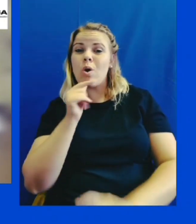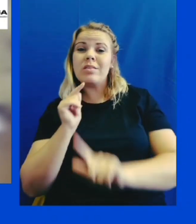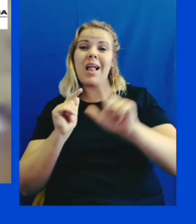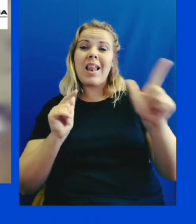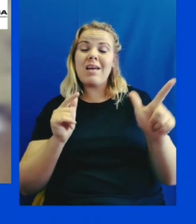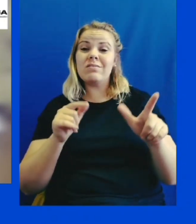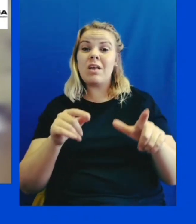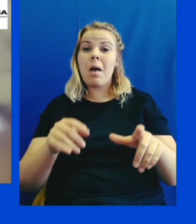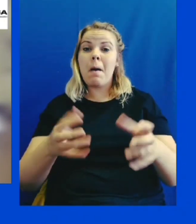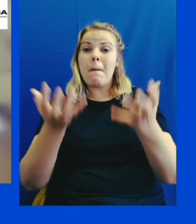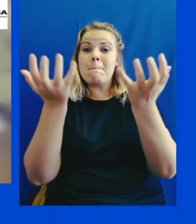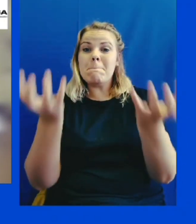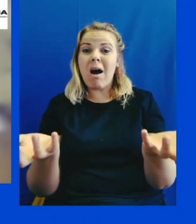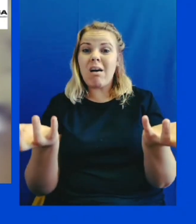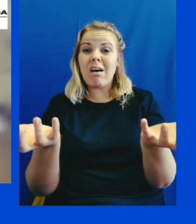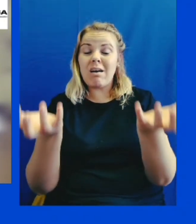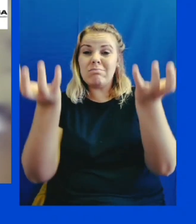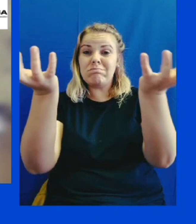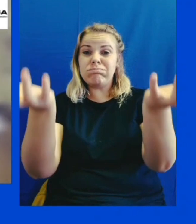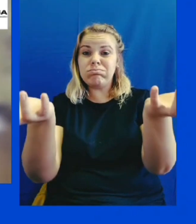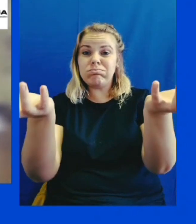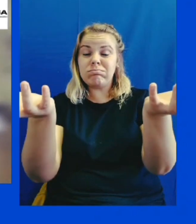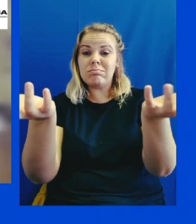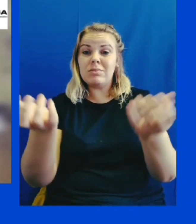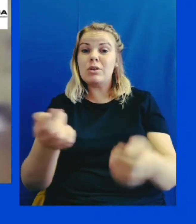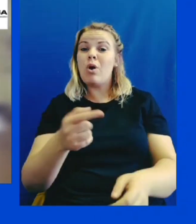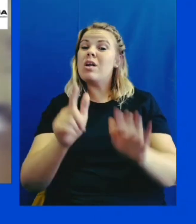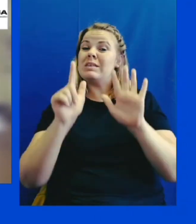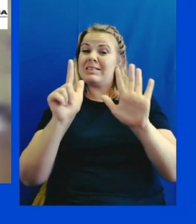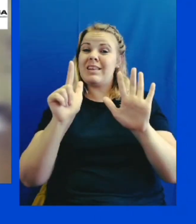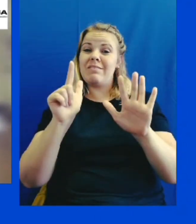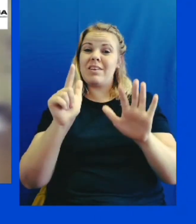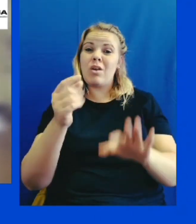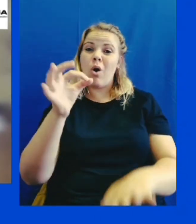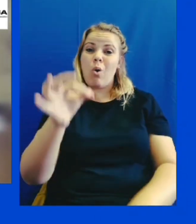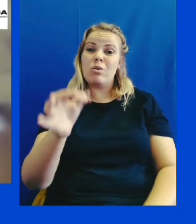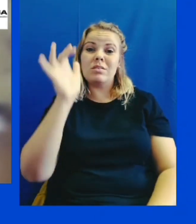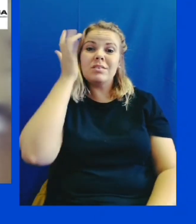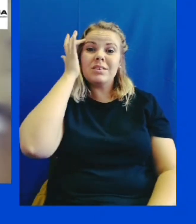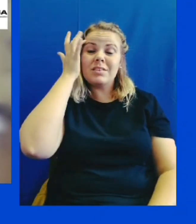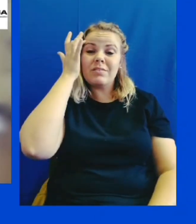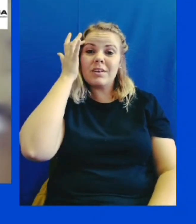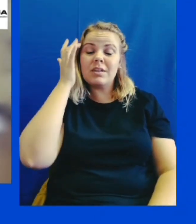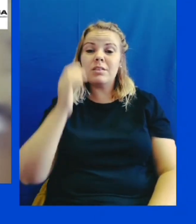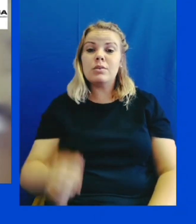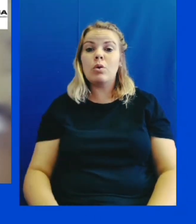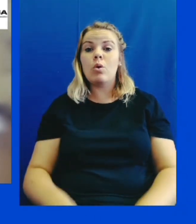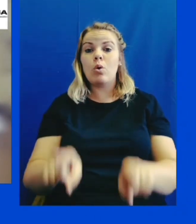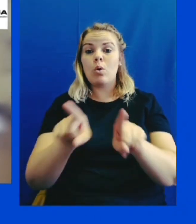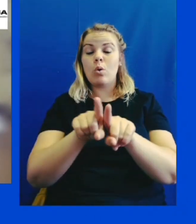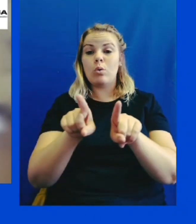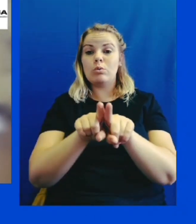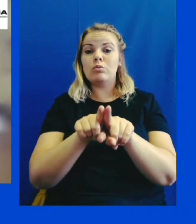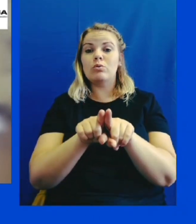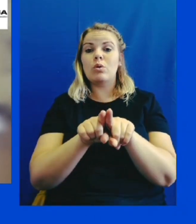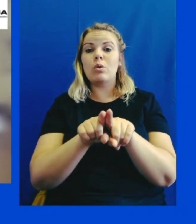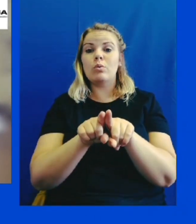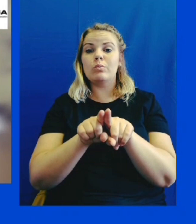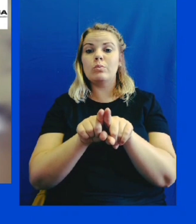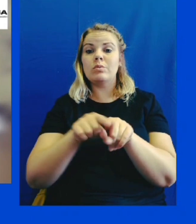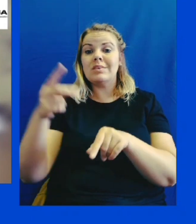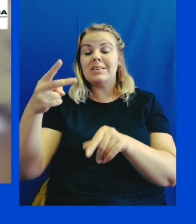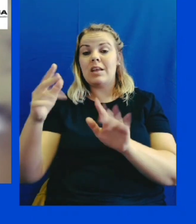on both sides. So number seven is always a difficult hole. Um, then on the back